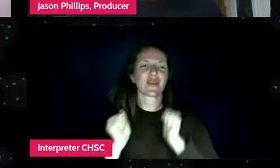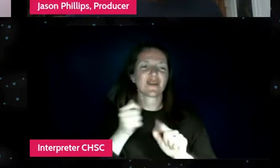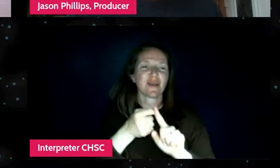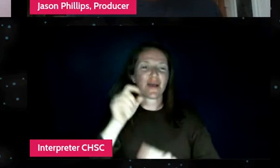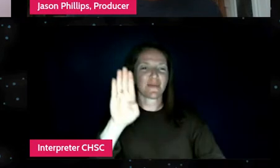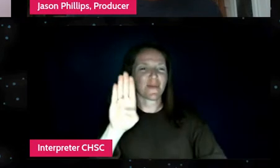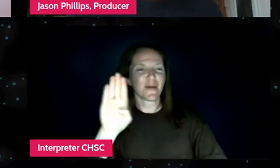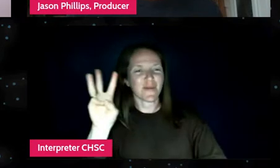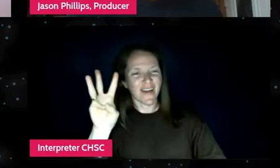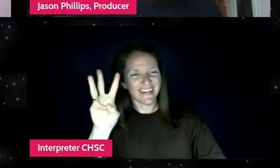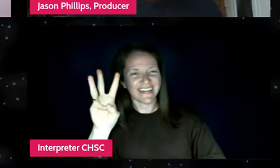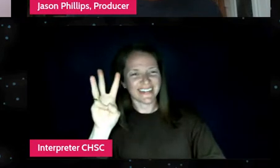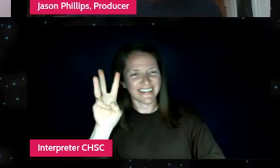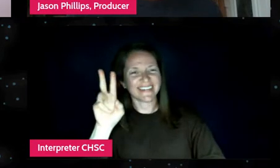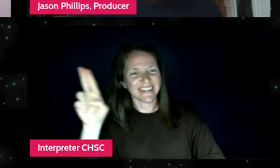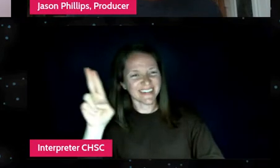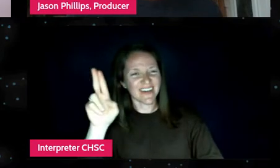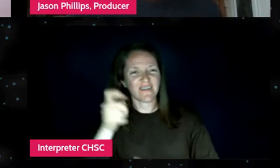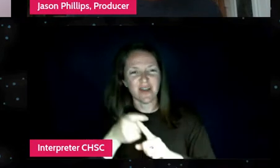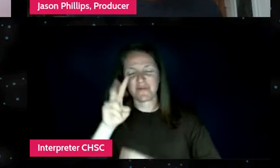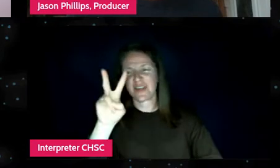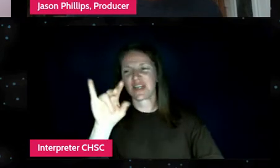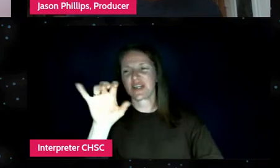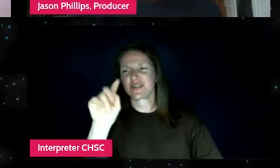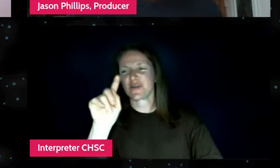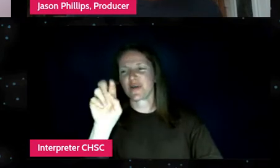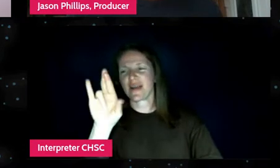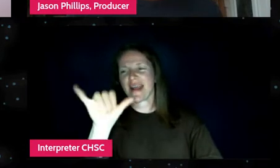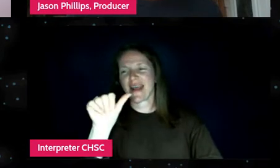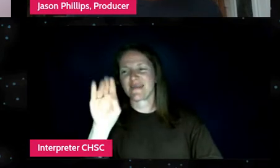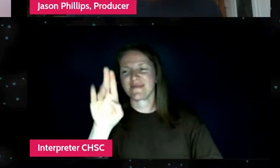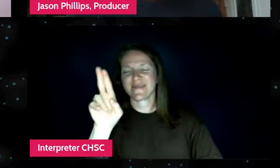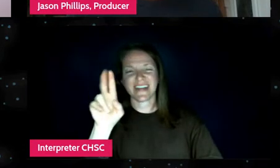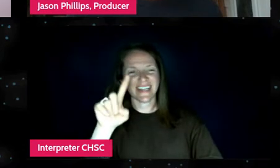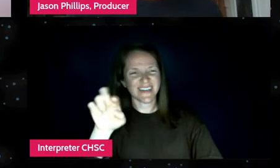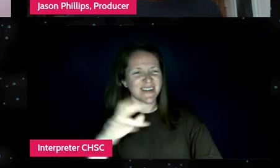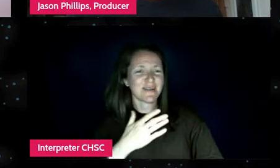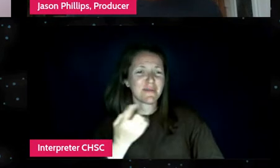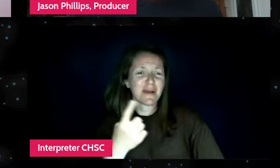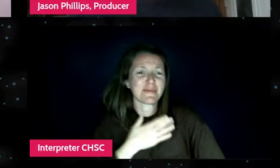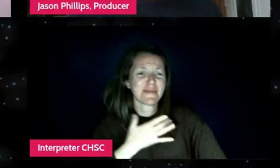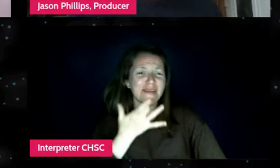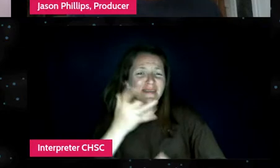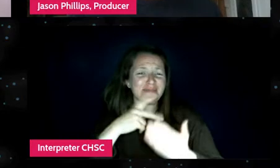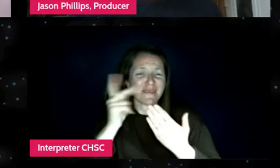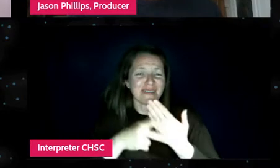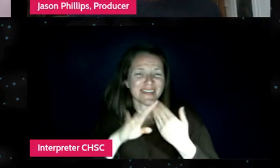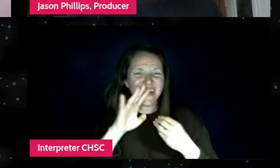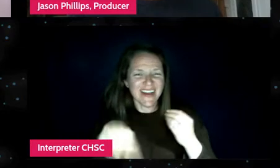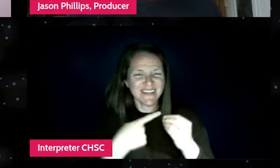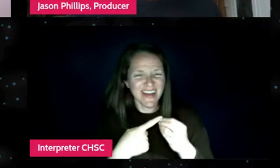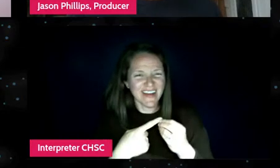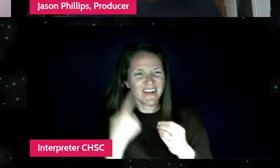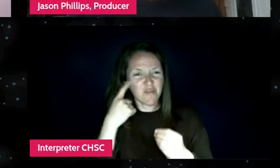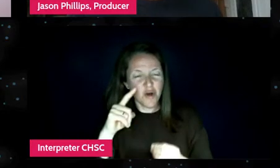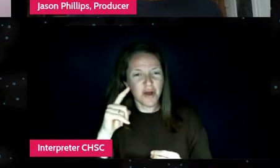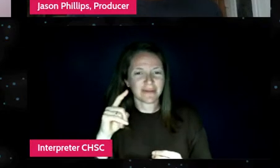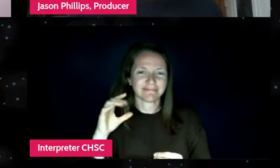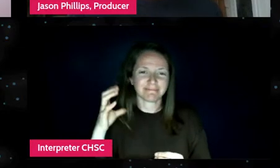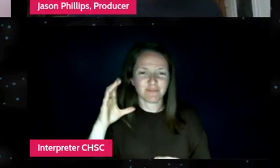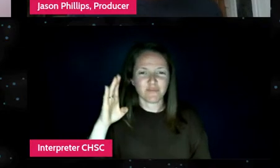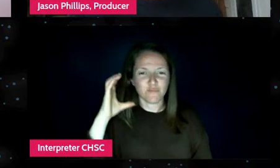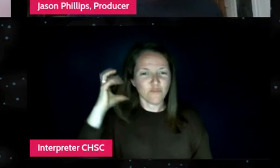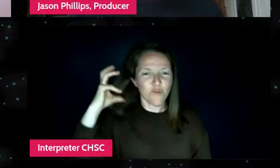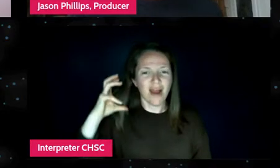Wallace under Victoria Bussard. It's one of my favorite programs to talk about in terms of broadcast stuff that I've